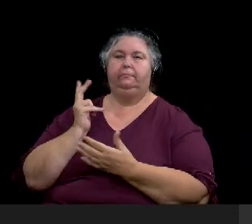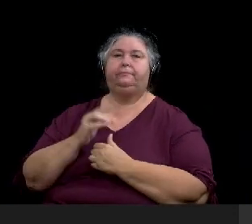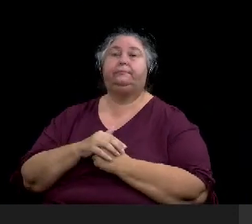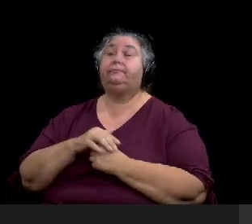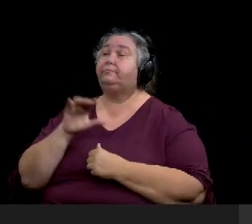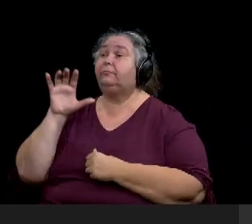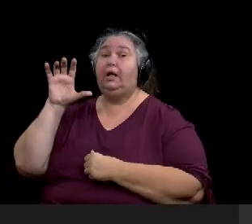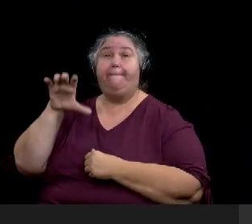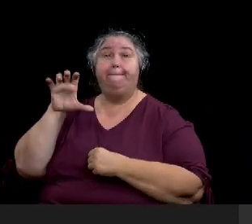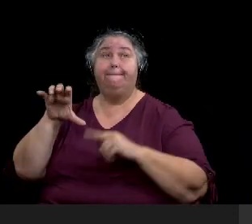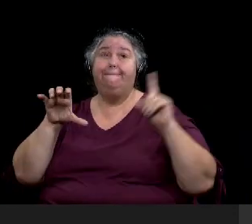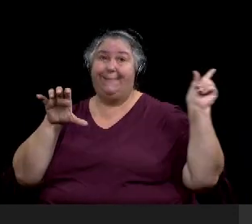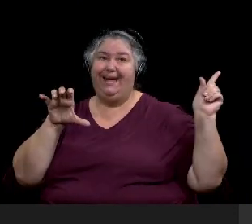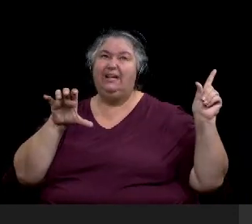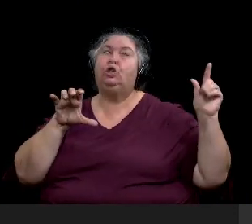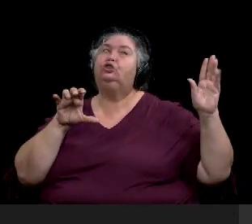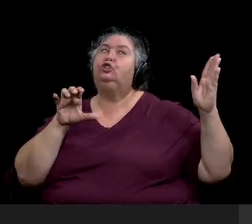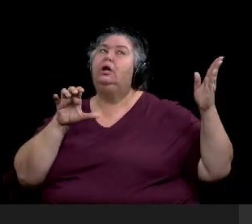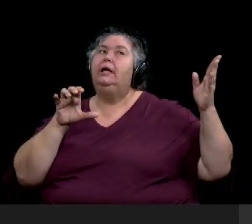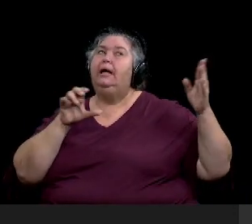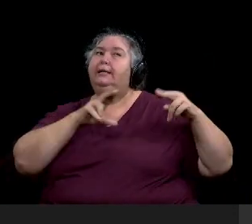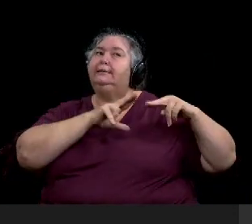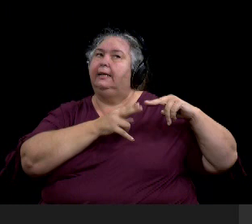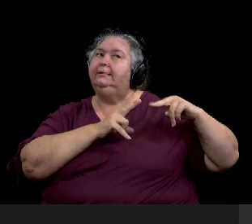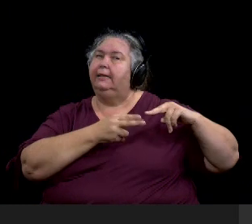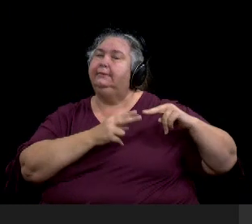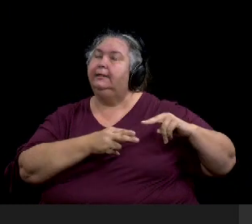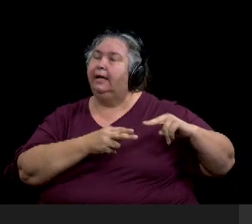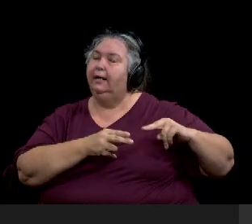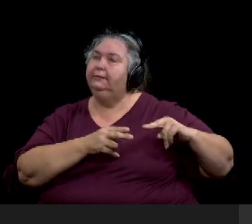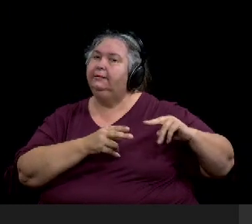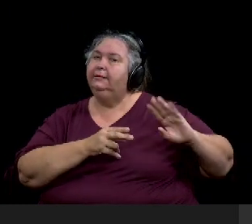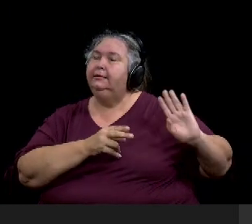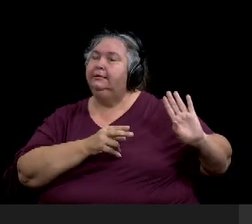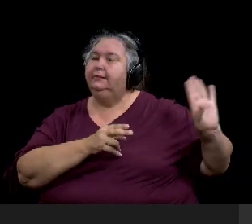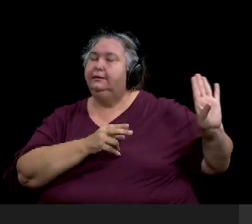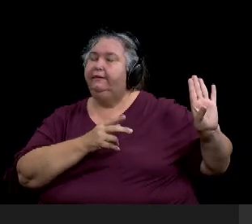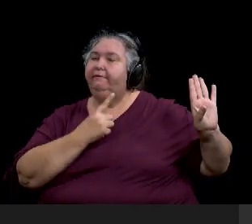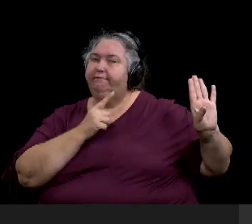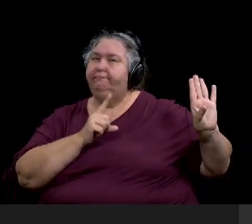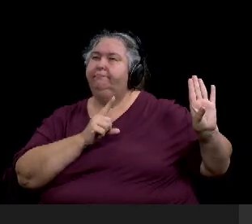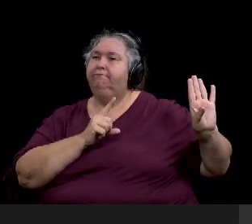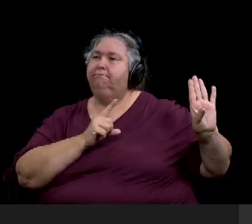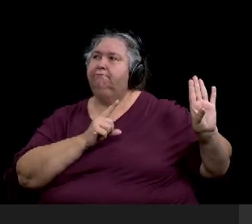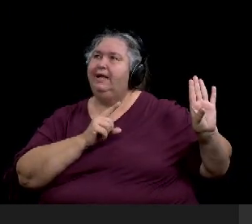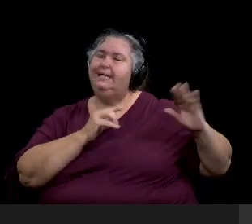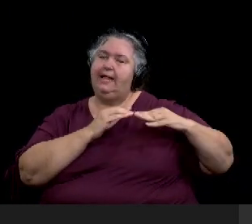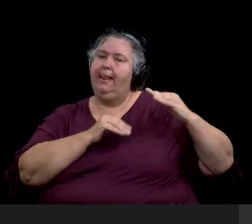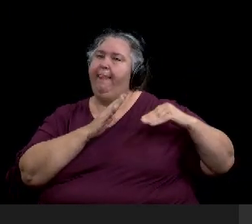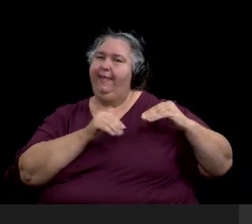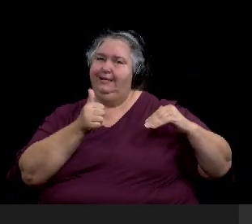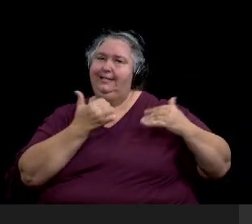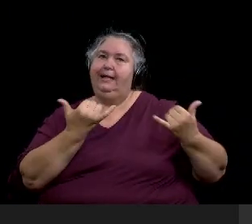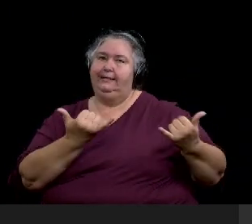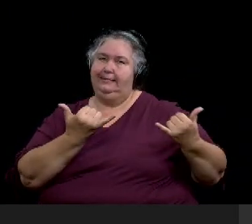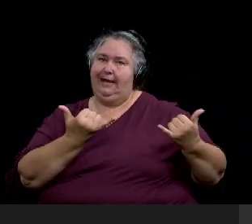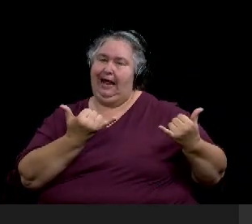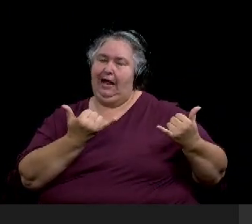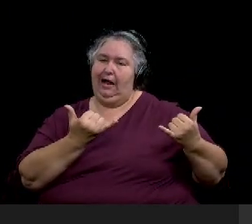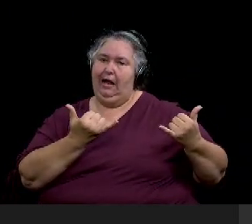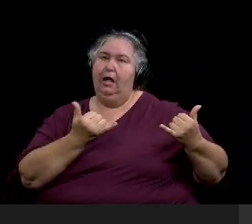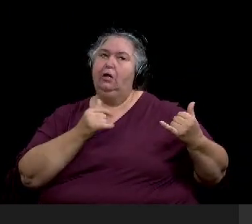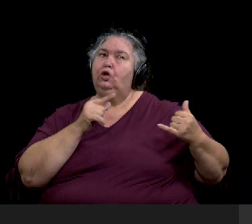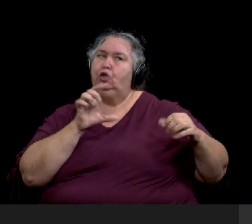Baylor's cases continue to come down. Their average on a 7-day average of new cases is less than 10 now. They're doing a